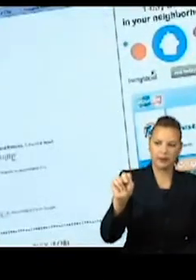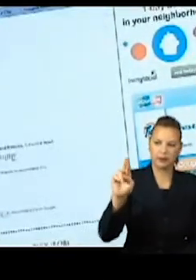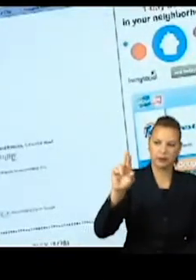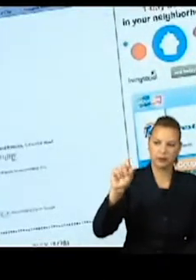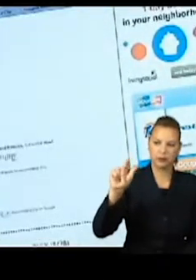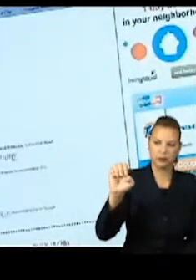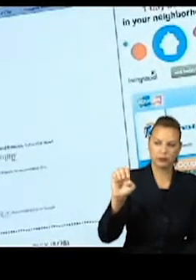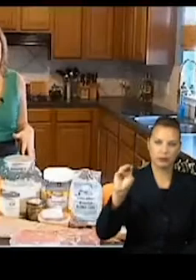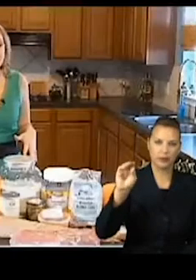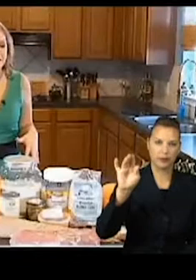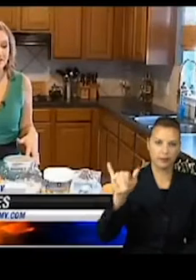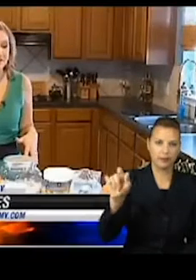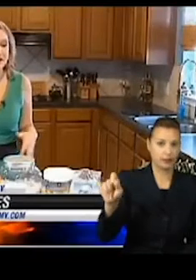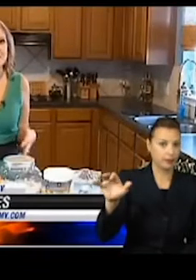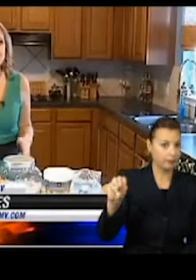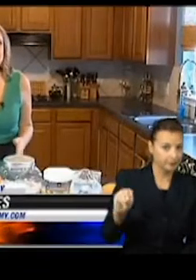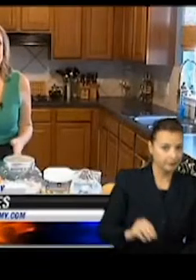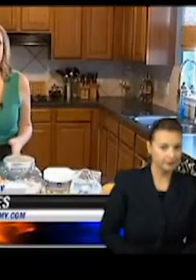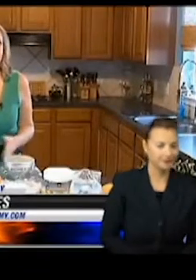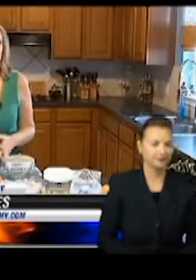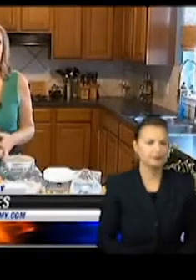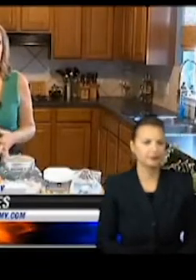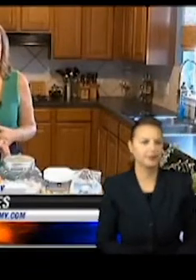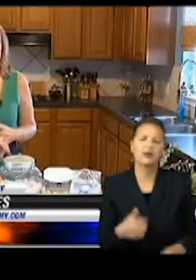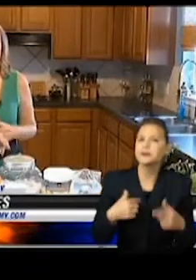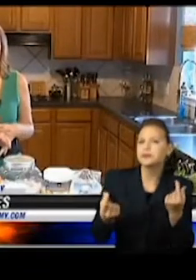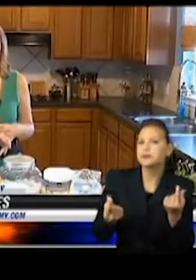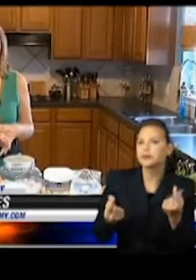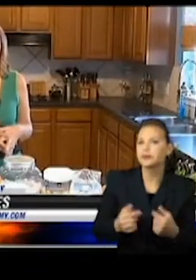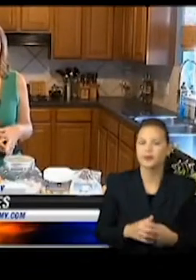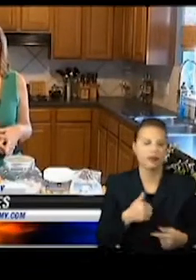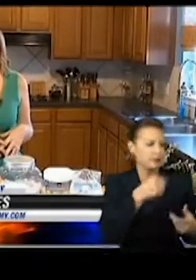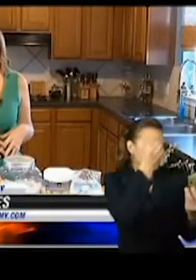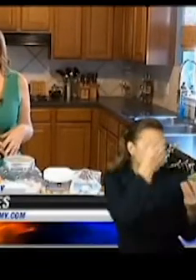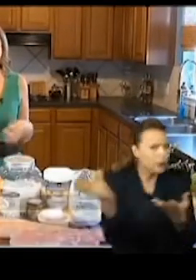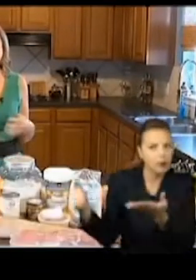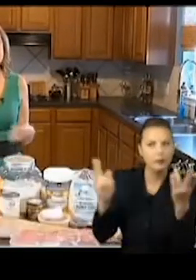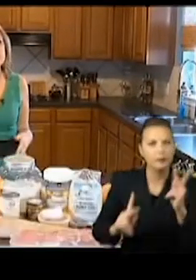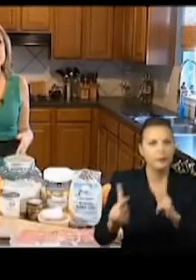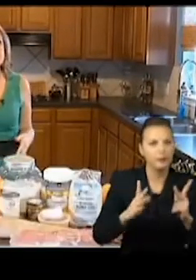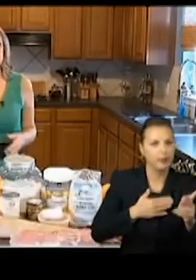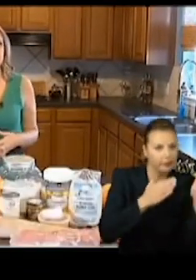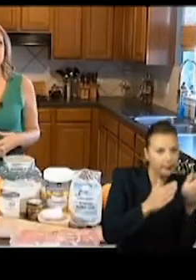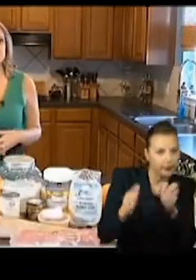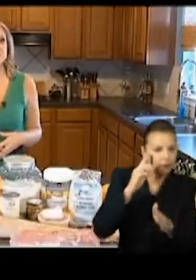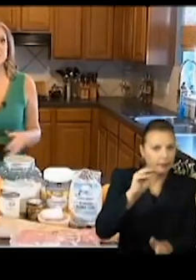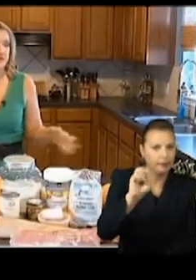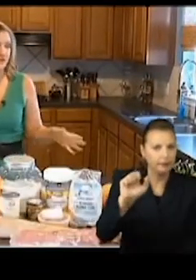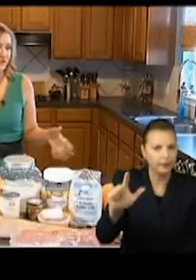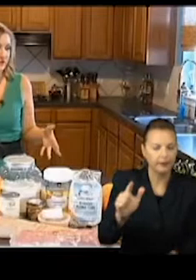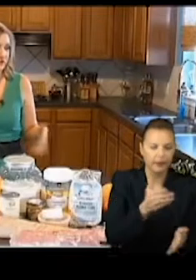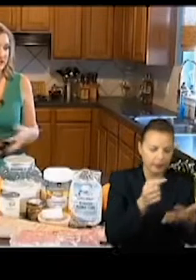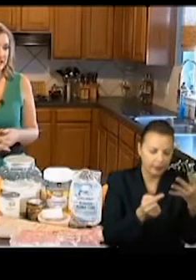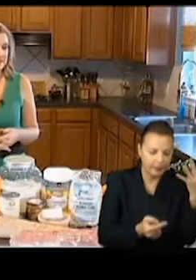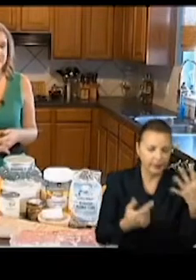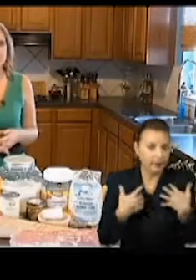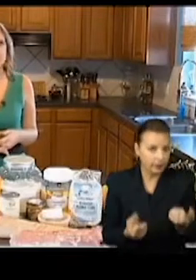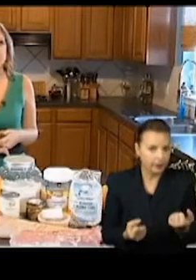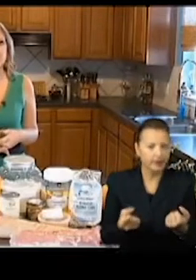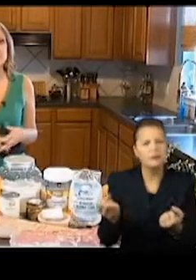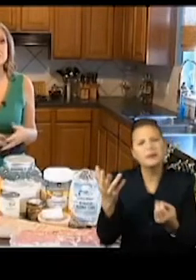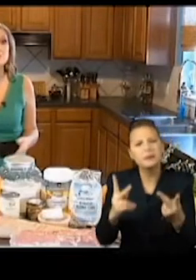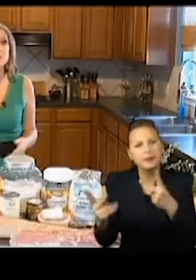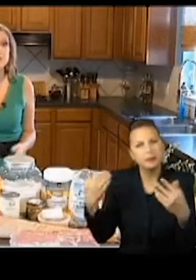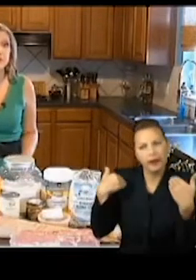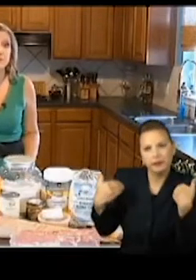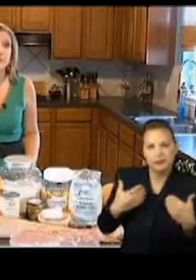mybatonrougemommy.com. I just let my readers know that I made a meal plan with unprocessed foods, healthy foods and things like that. And I